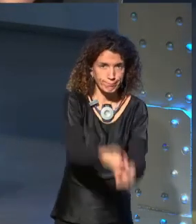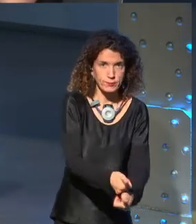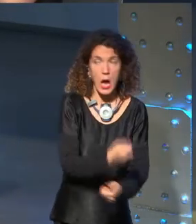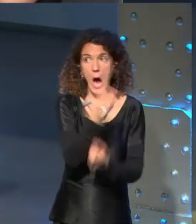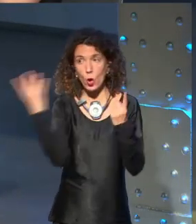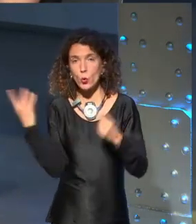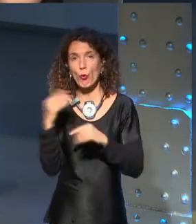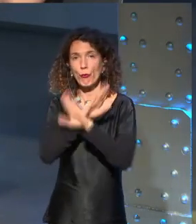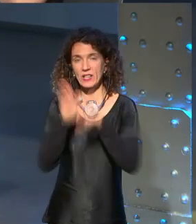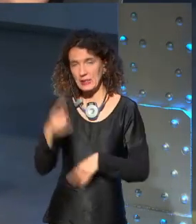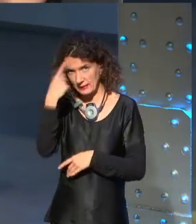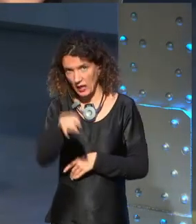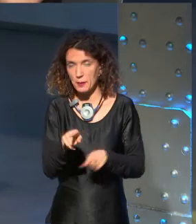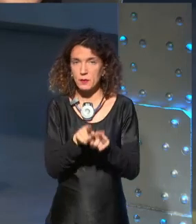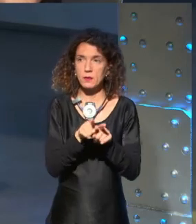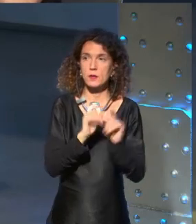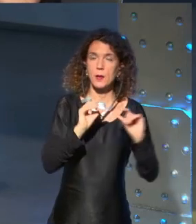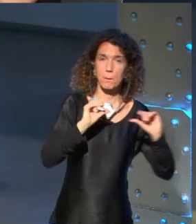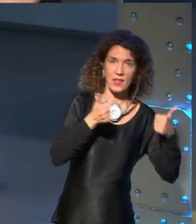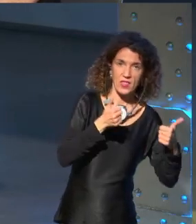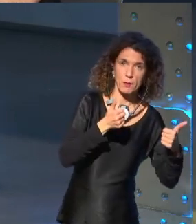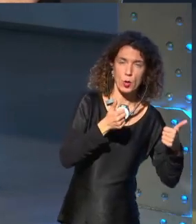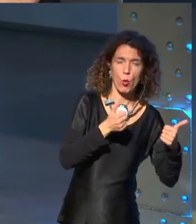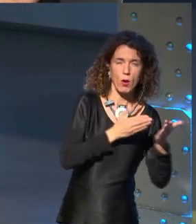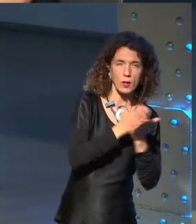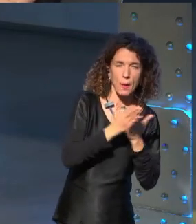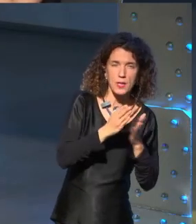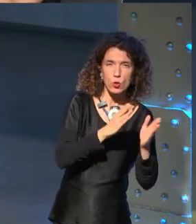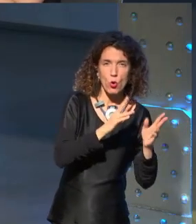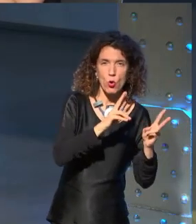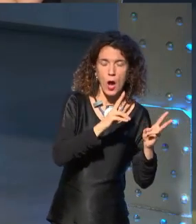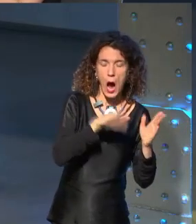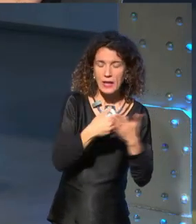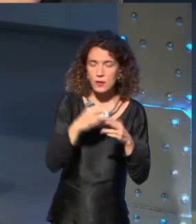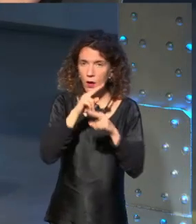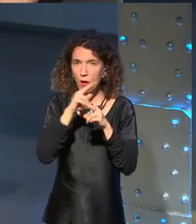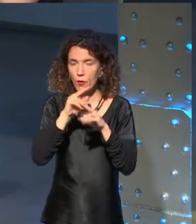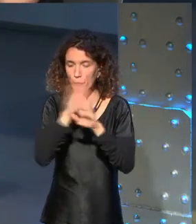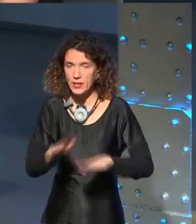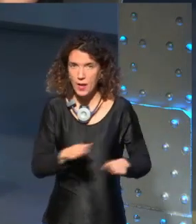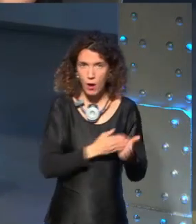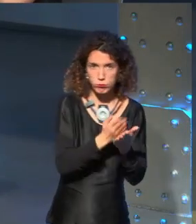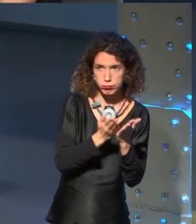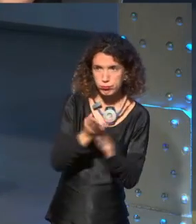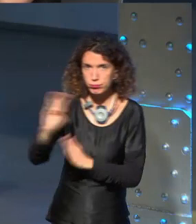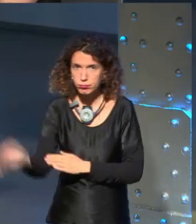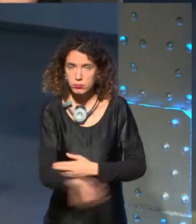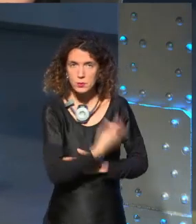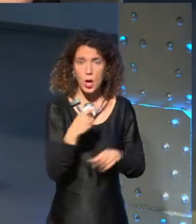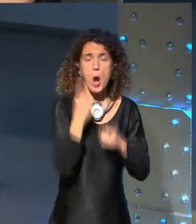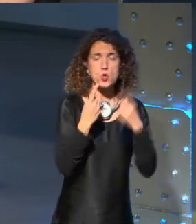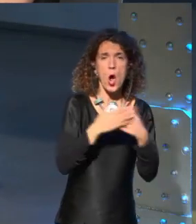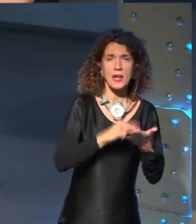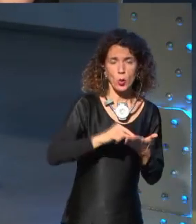to that structure. There are writers that know the end, but they go through paths that they don't